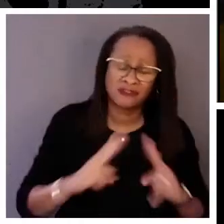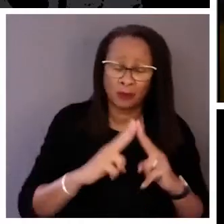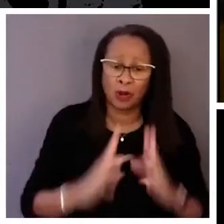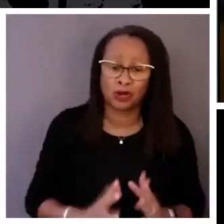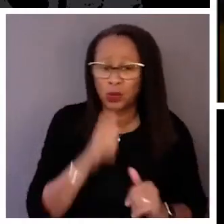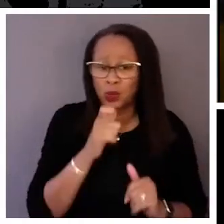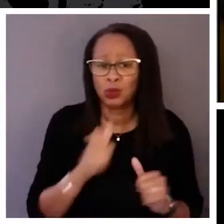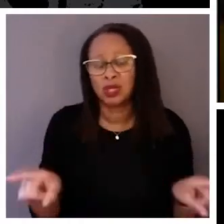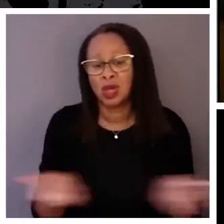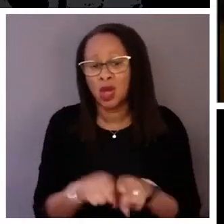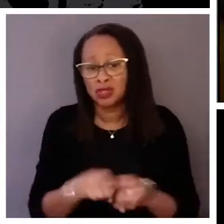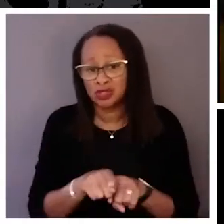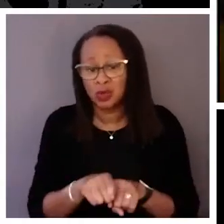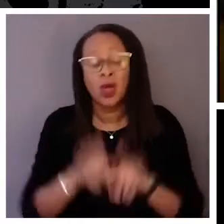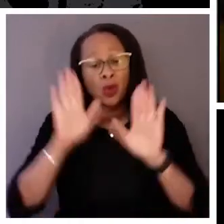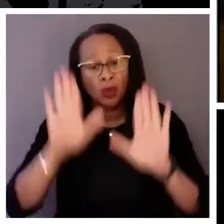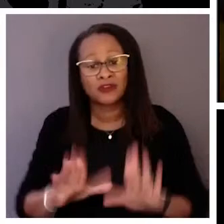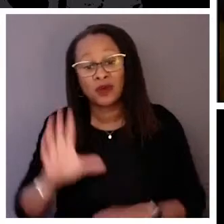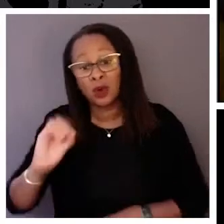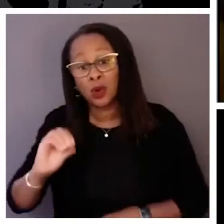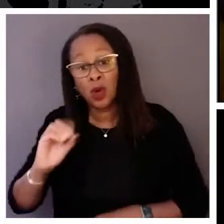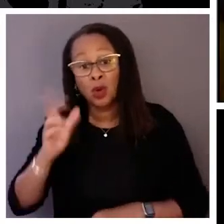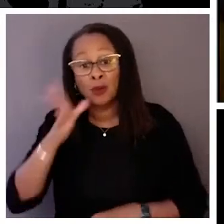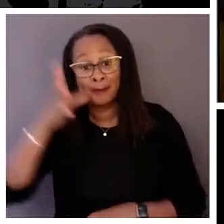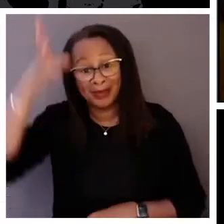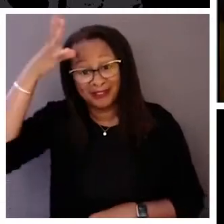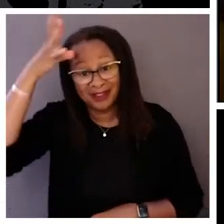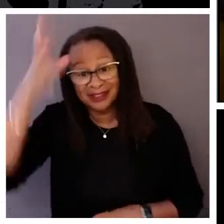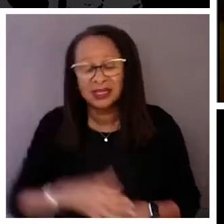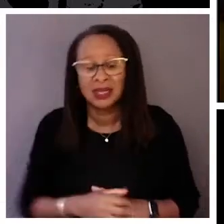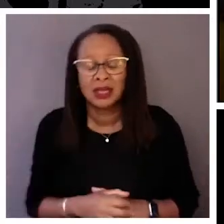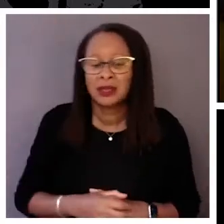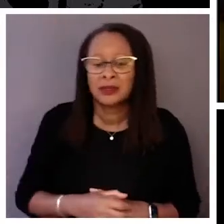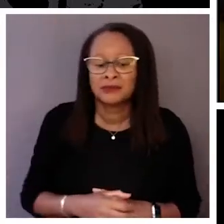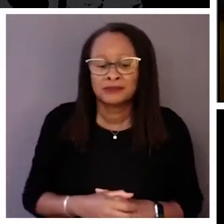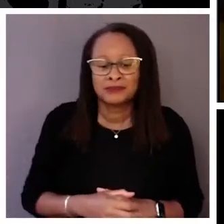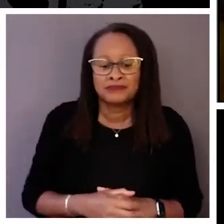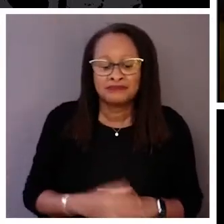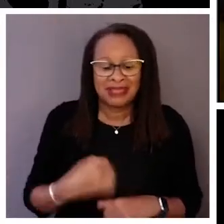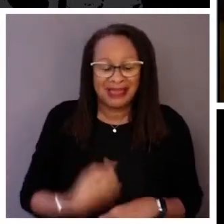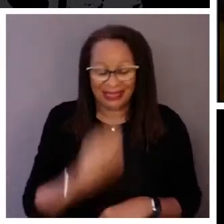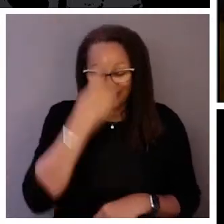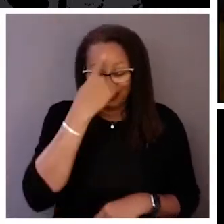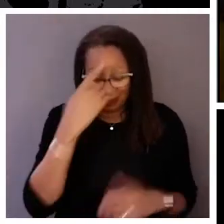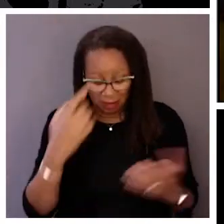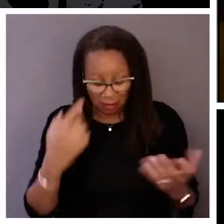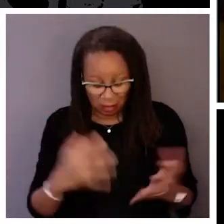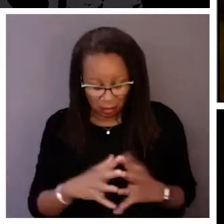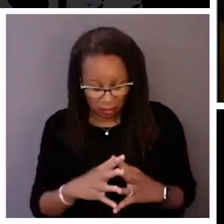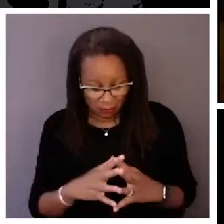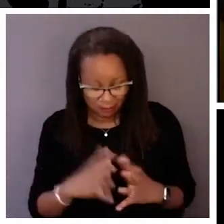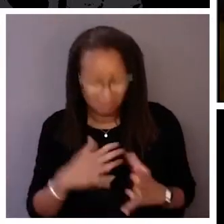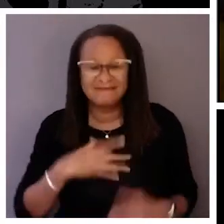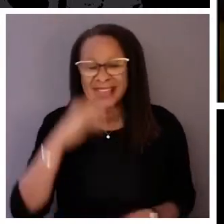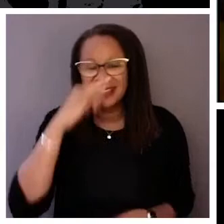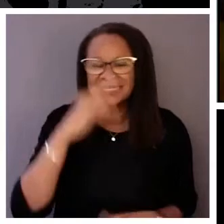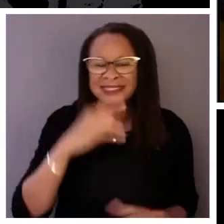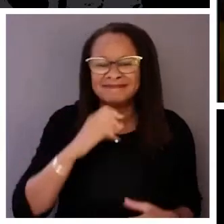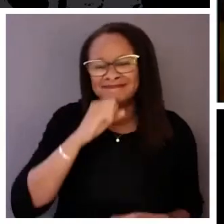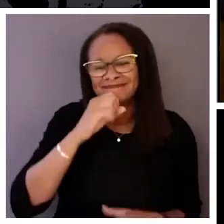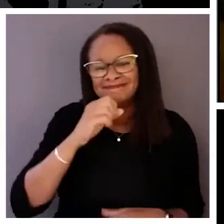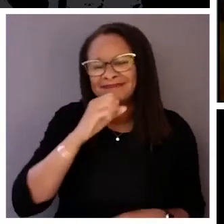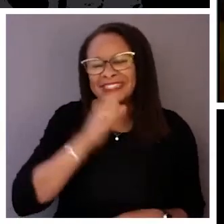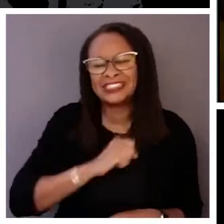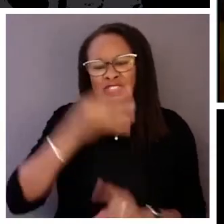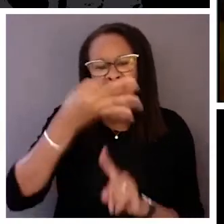partner who is a great co-parent. I think the thing that has my kid,